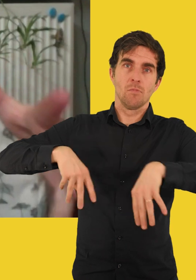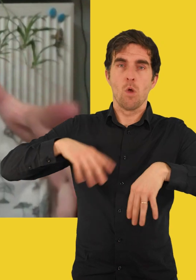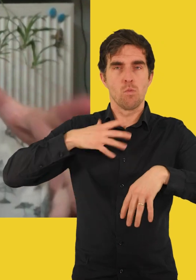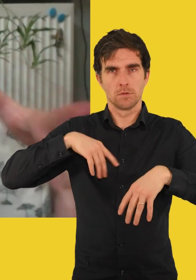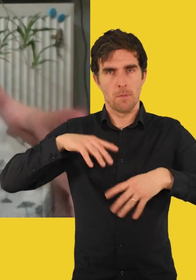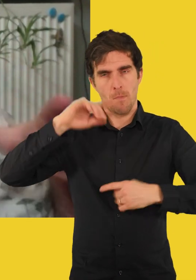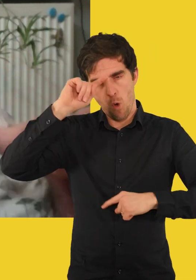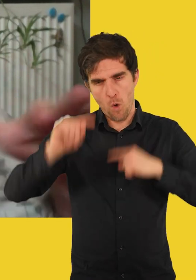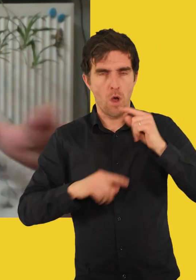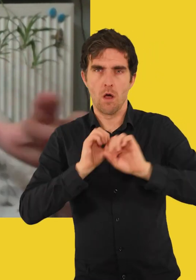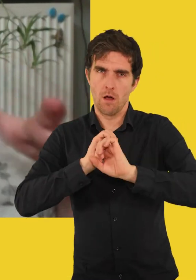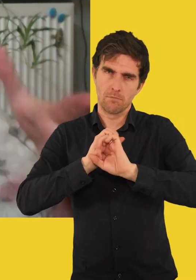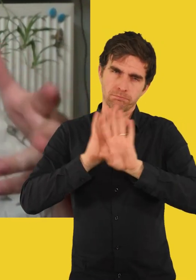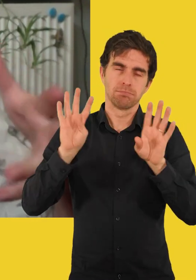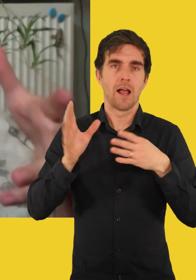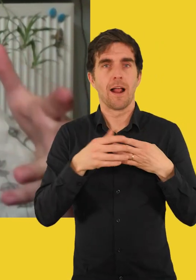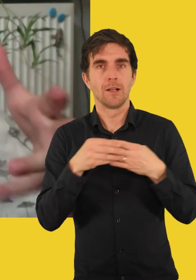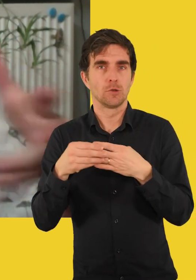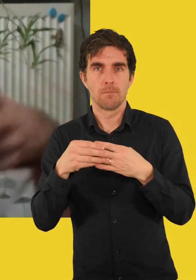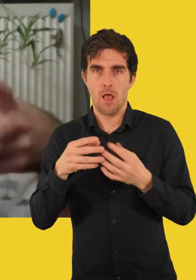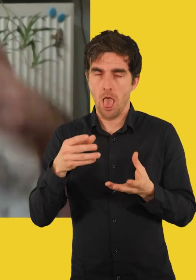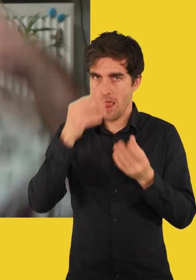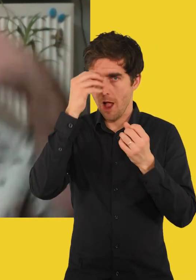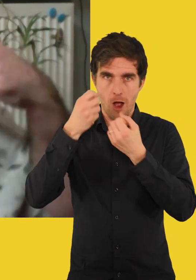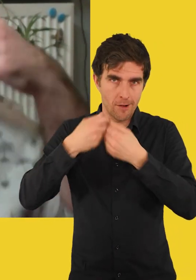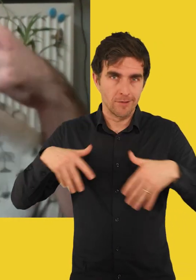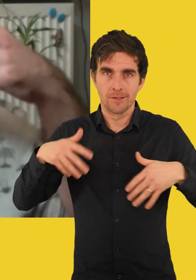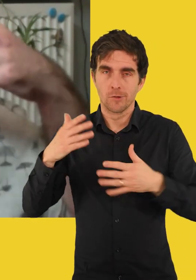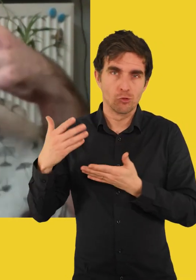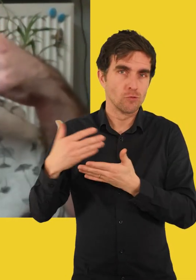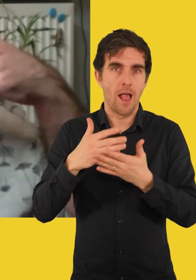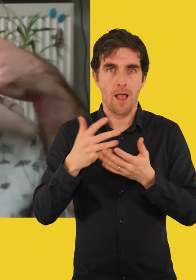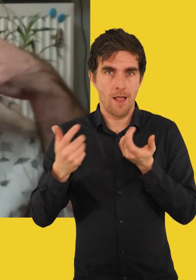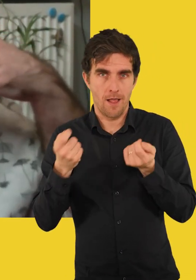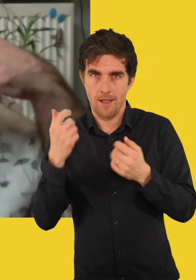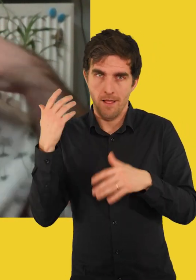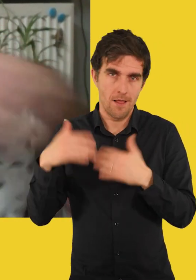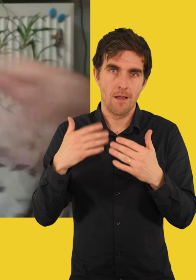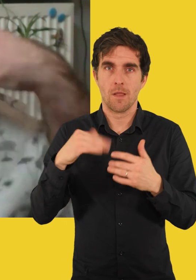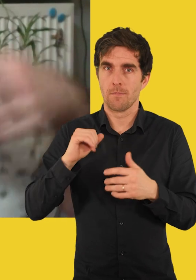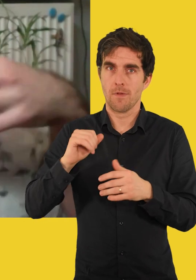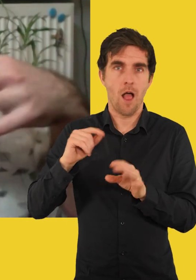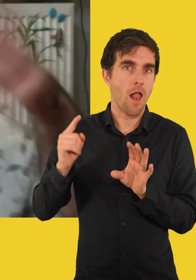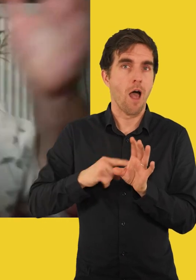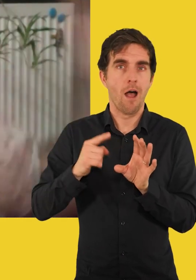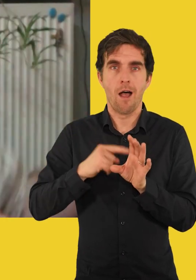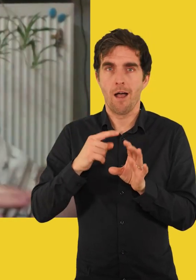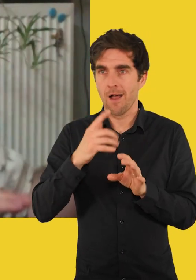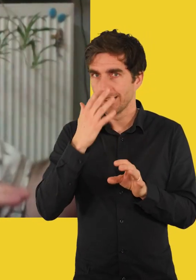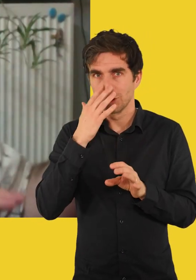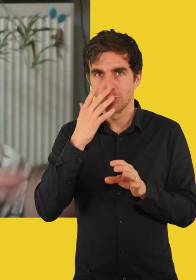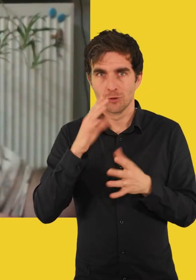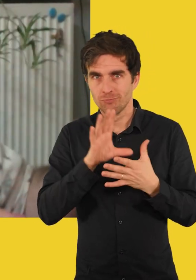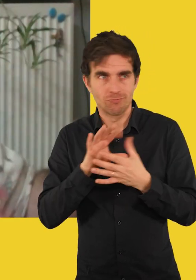broader routes of learning and sharing and coexisting from a